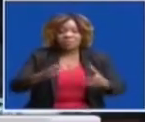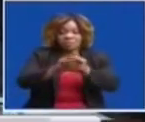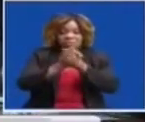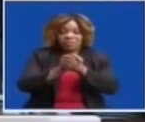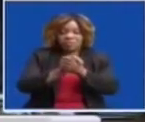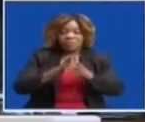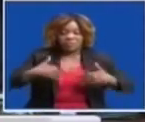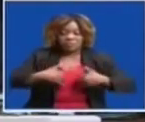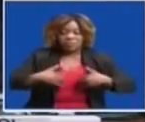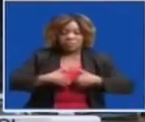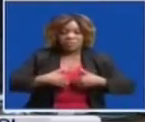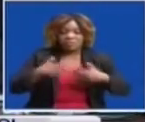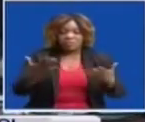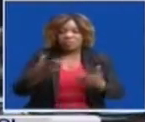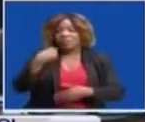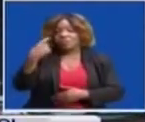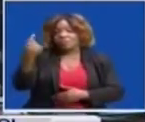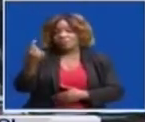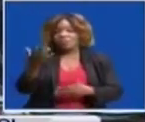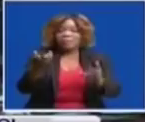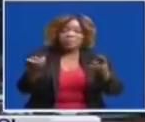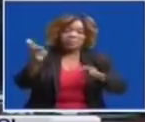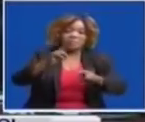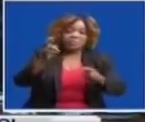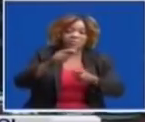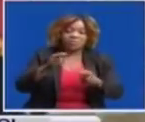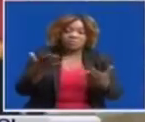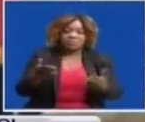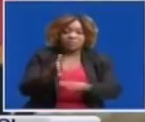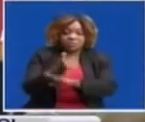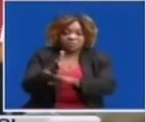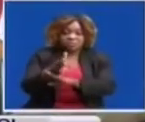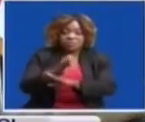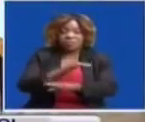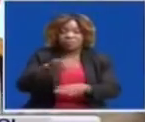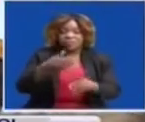and livestock sectors. She said government wants to increase the fish population in all